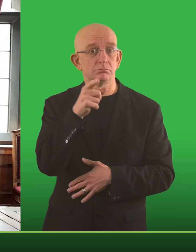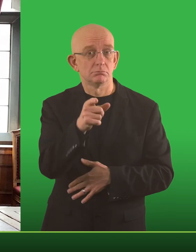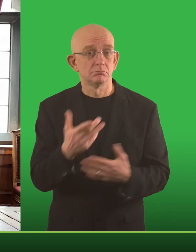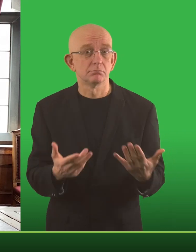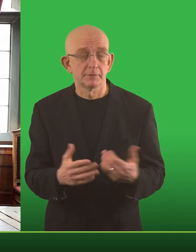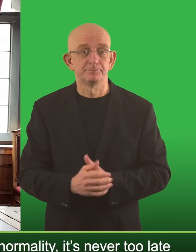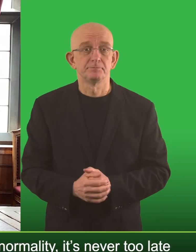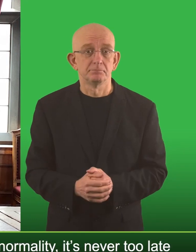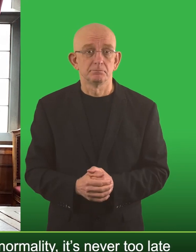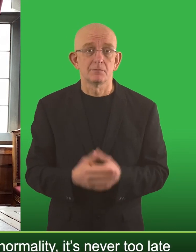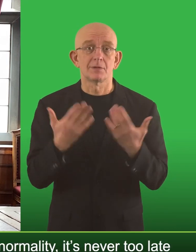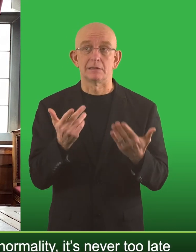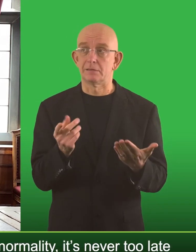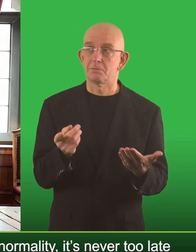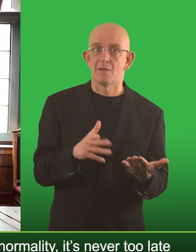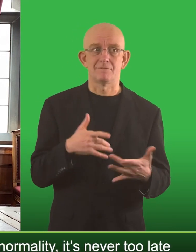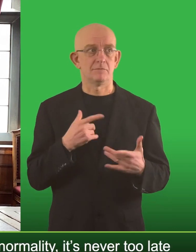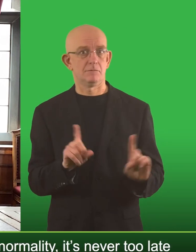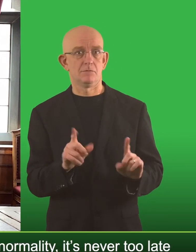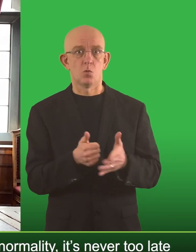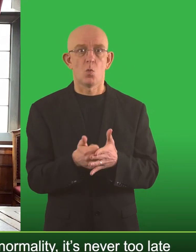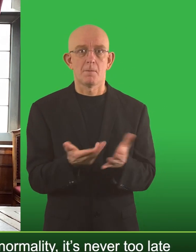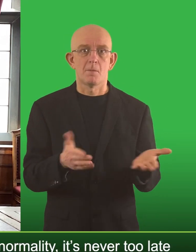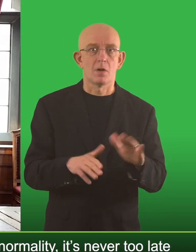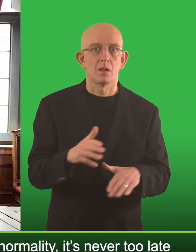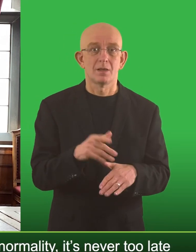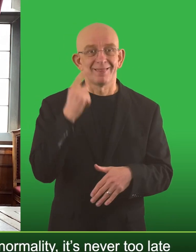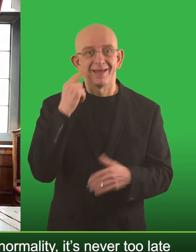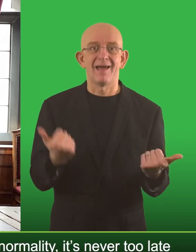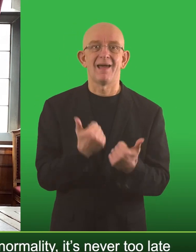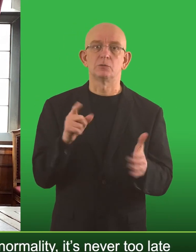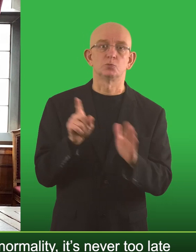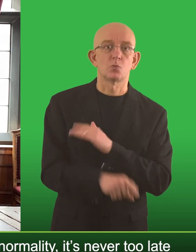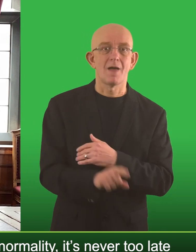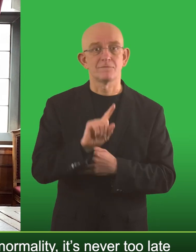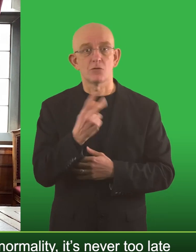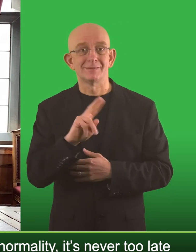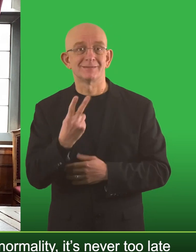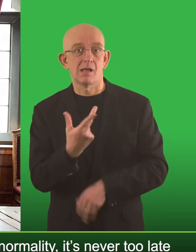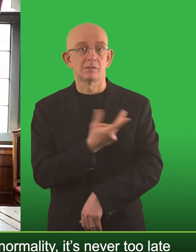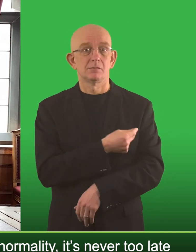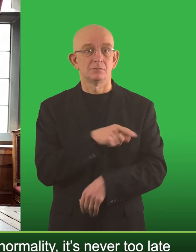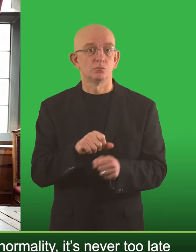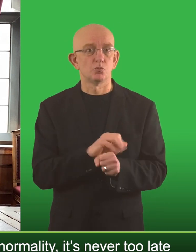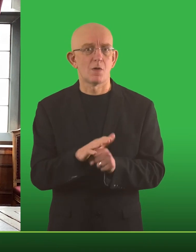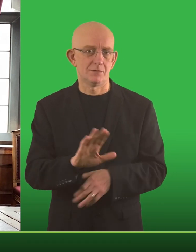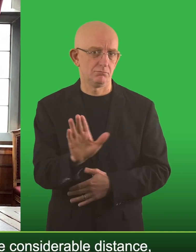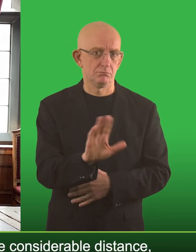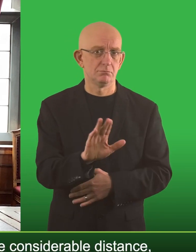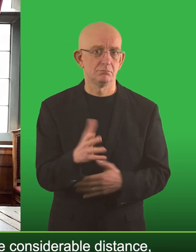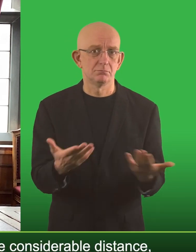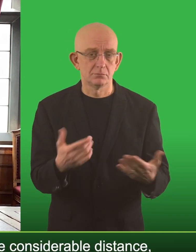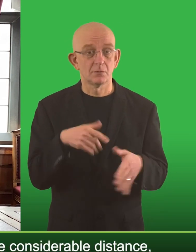information. As we move back to some semblance of normality, it's never too late to get your first and second dose of the COVID vaccine.